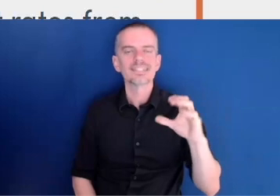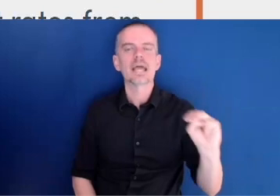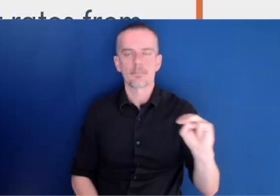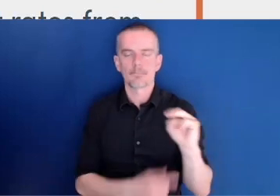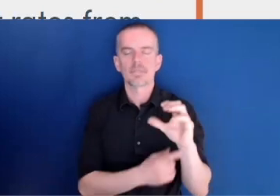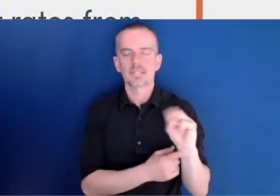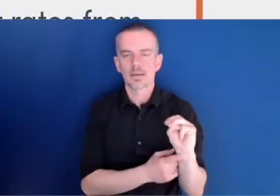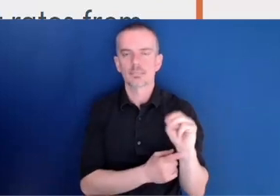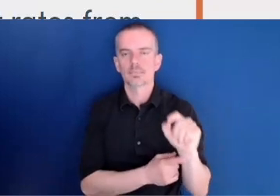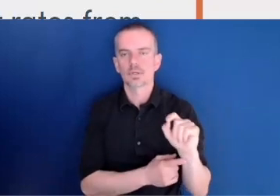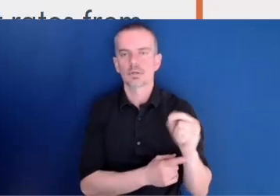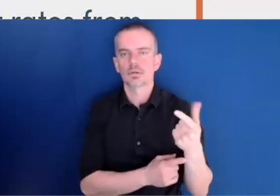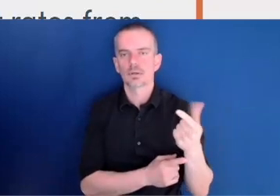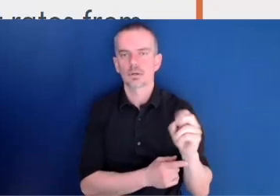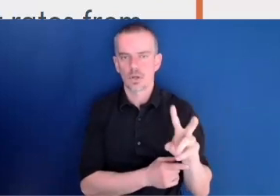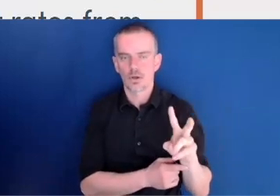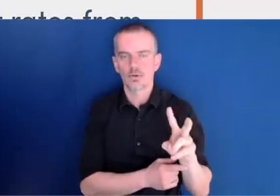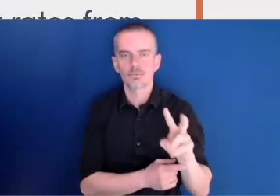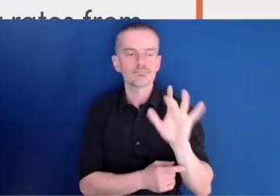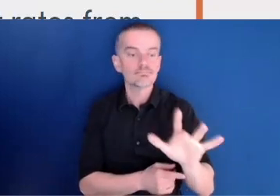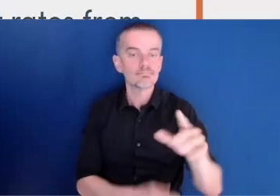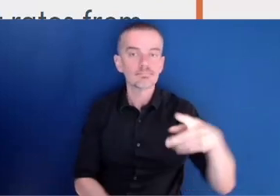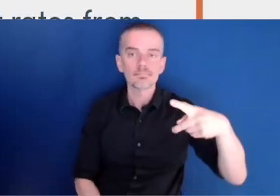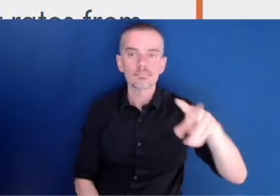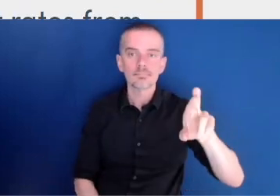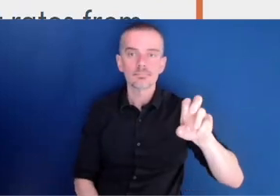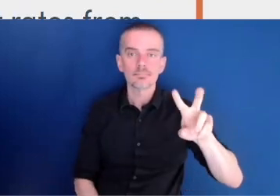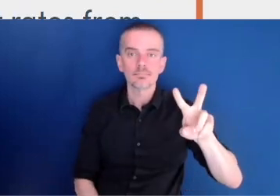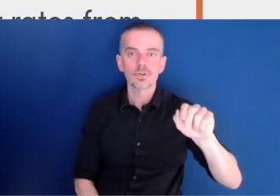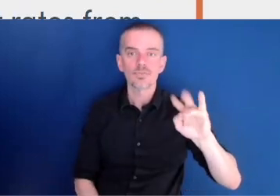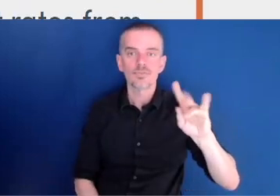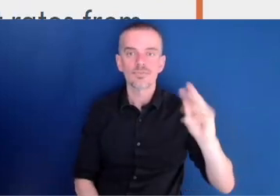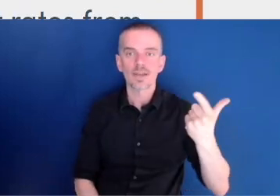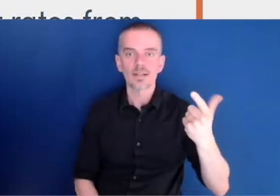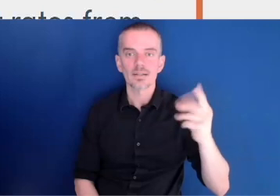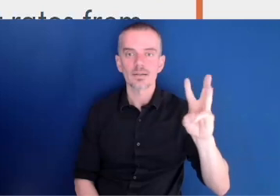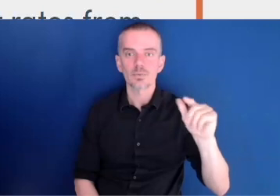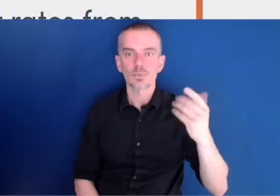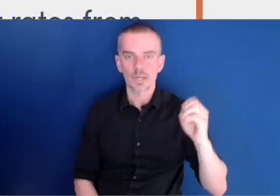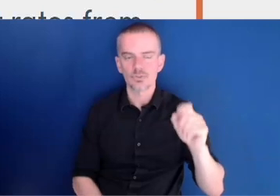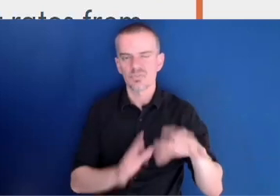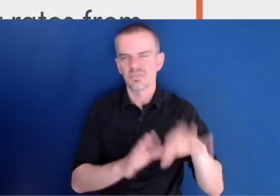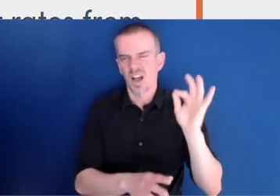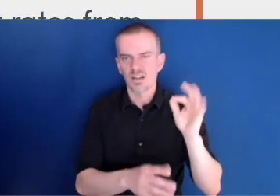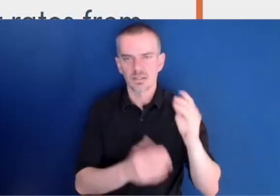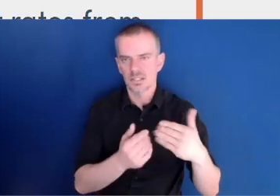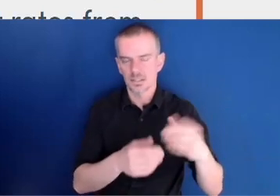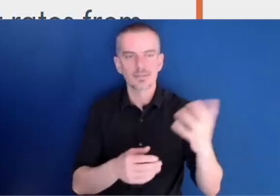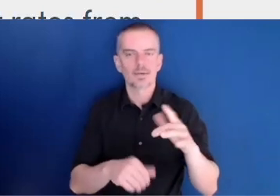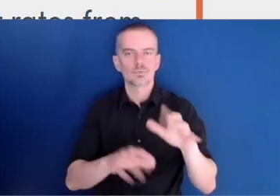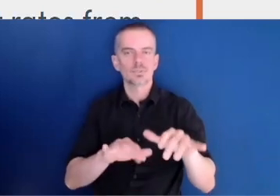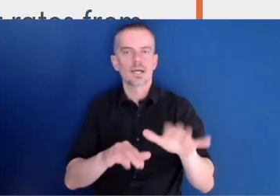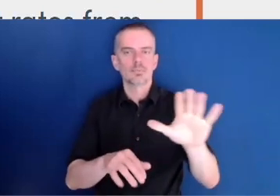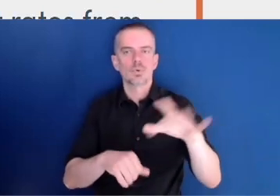sam.gov, the search section there should just pop right up in Google. You'll have to type in your geographic location, and